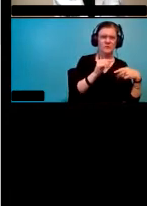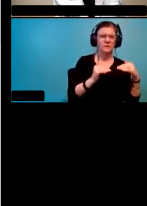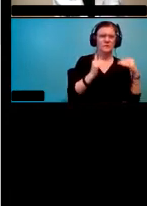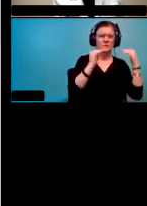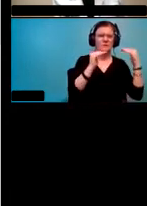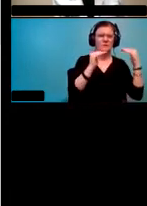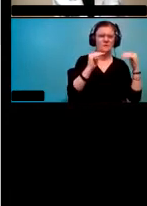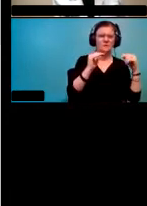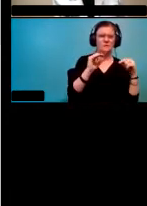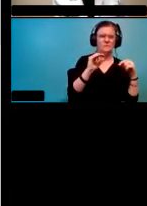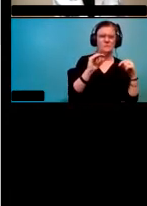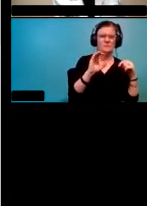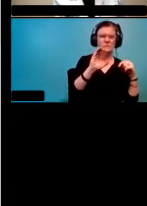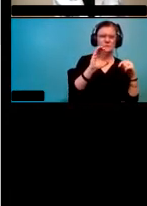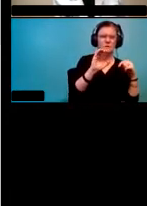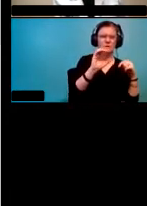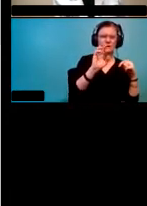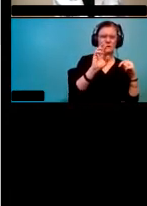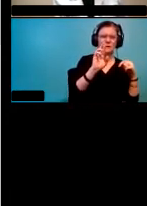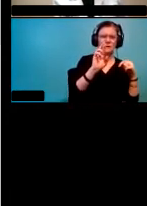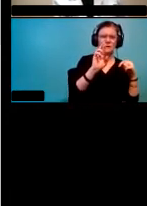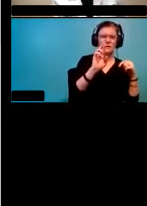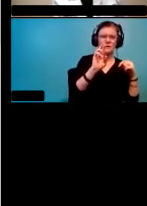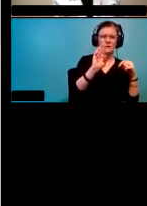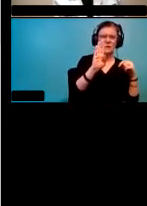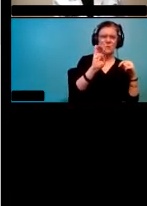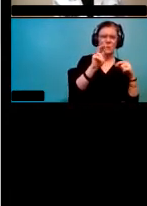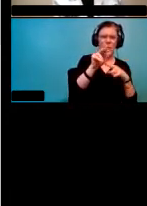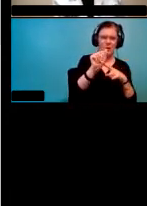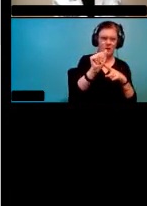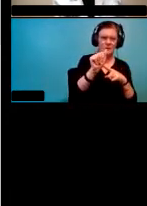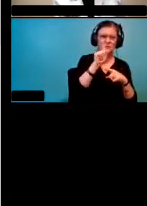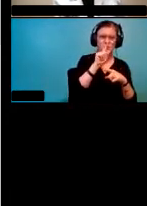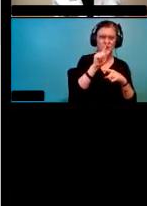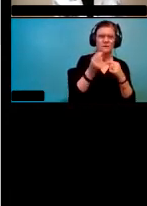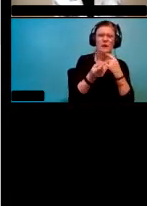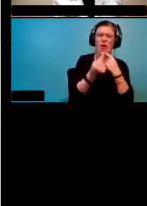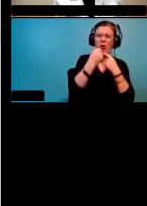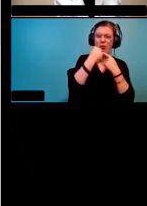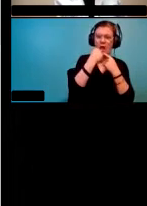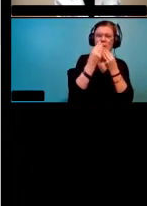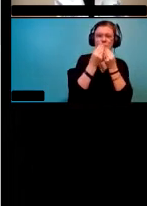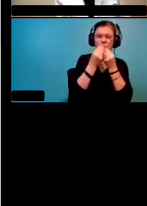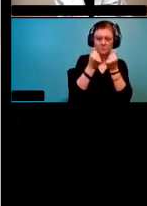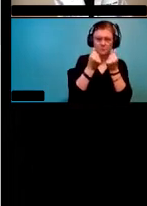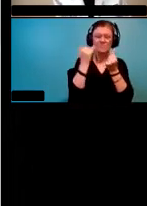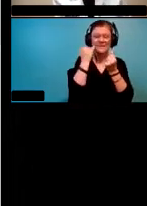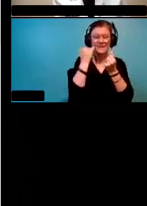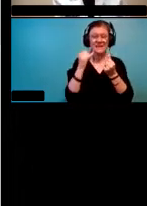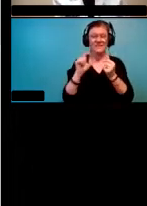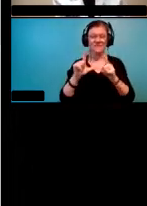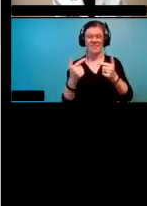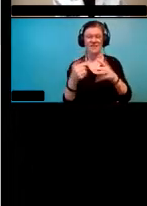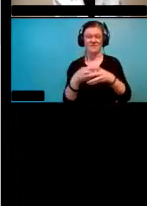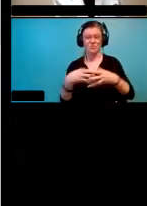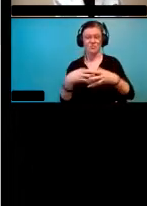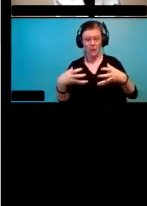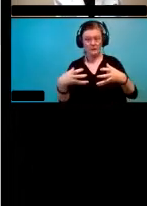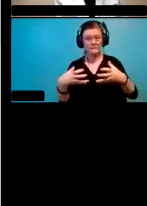see listed under levodopa, that is, it dissolves in your mouth. So if you're having swallowing problems, we may choose